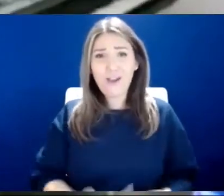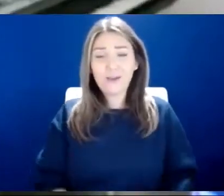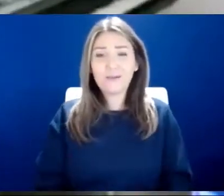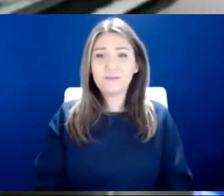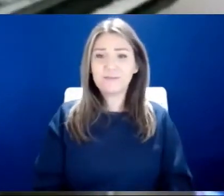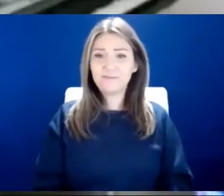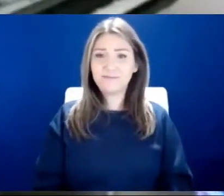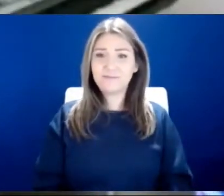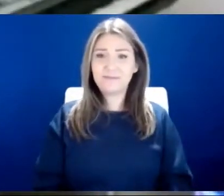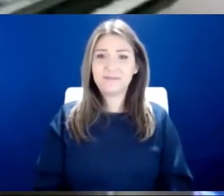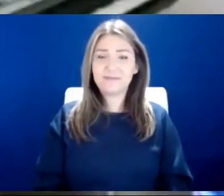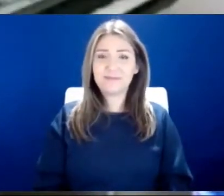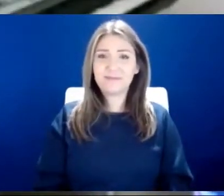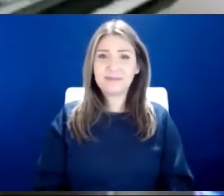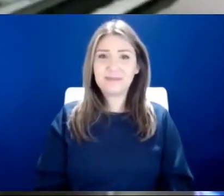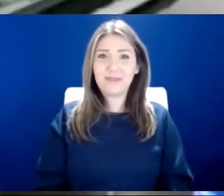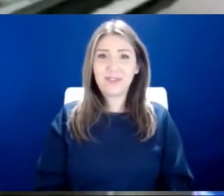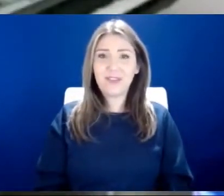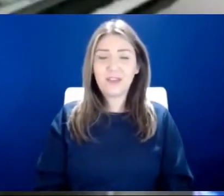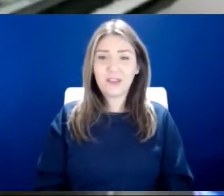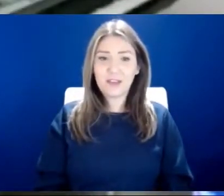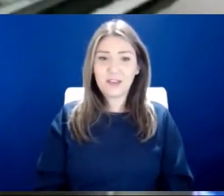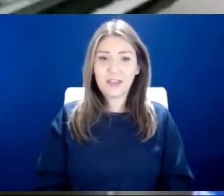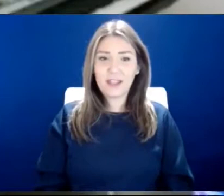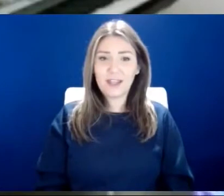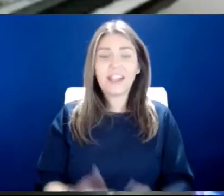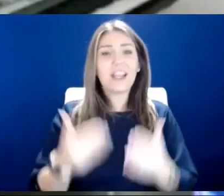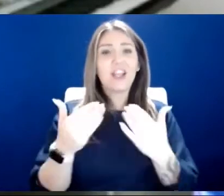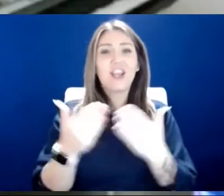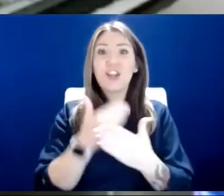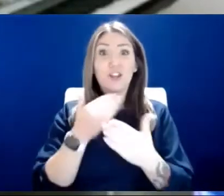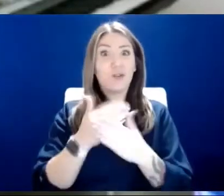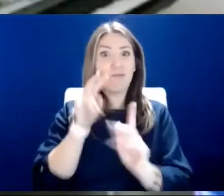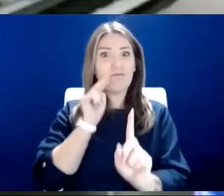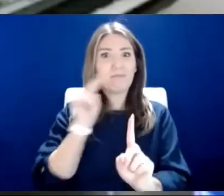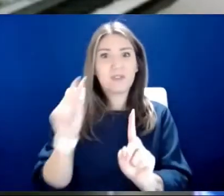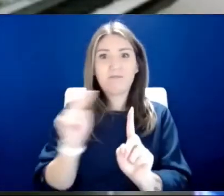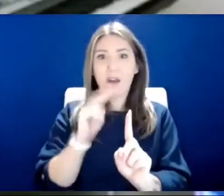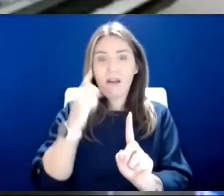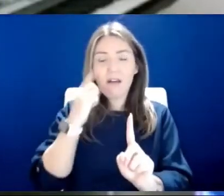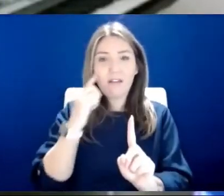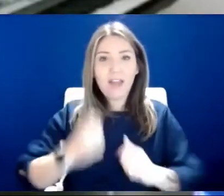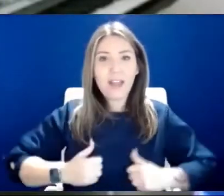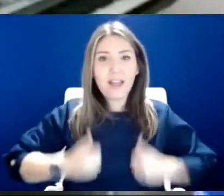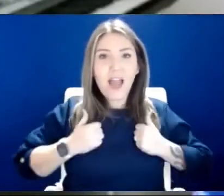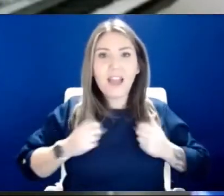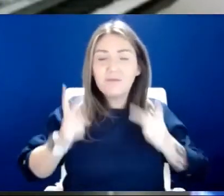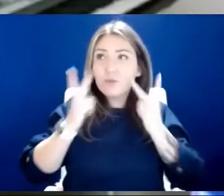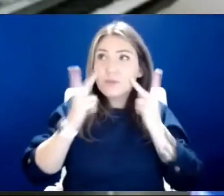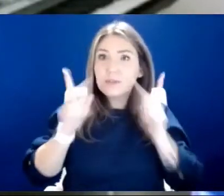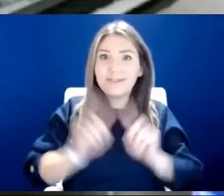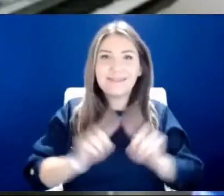It's gave me a new outlook on life. I mean, I see things differently now.